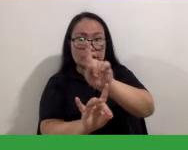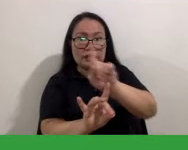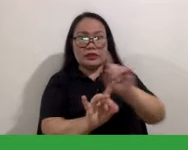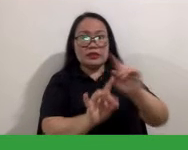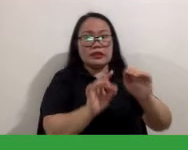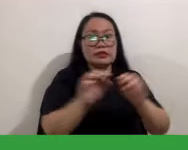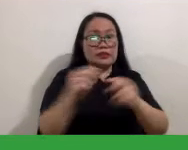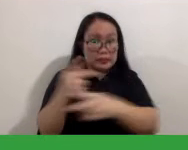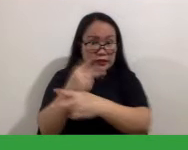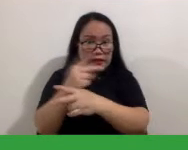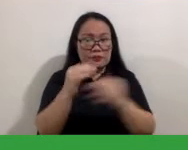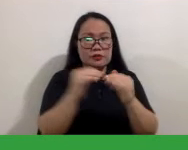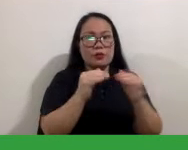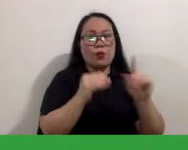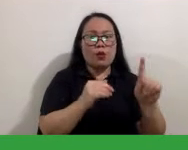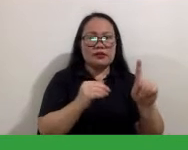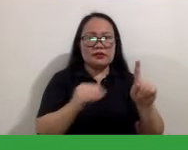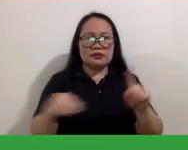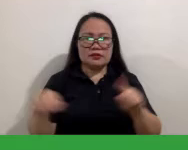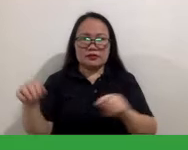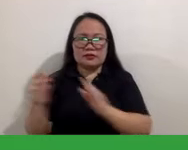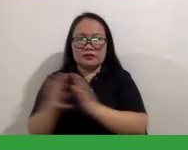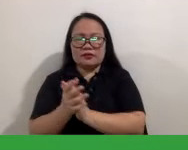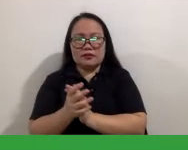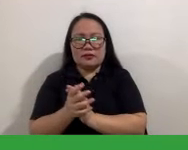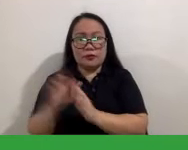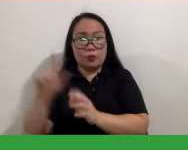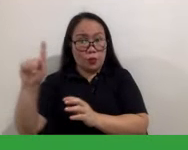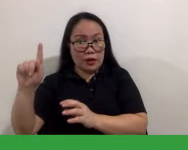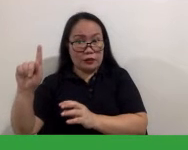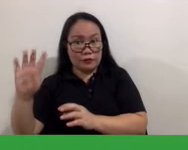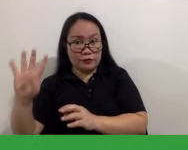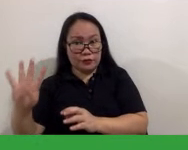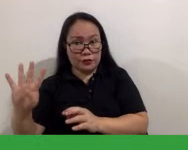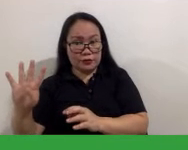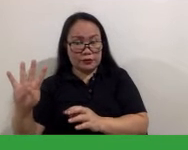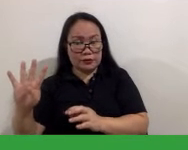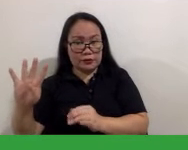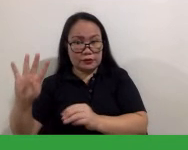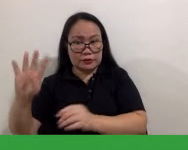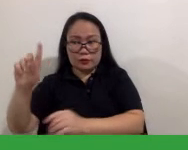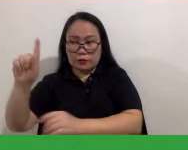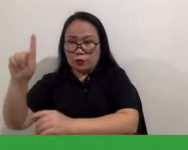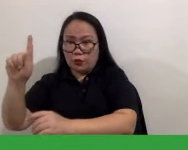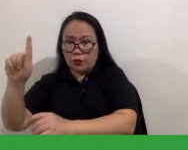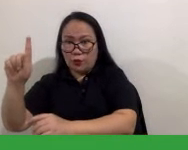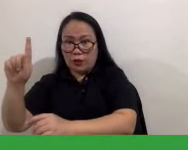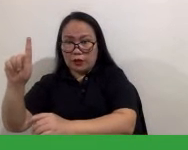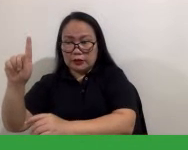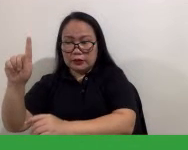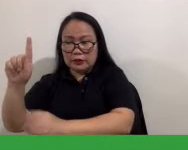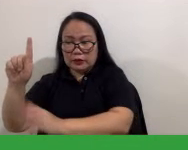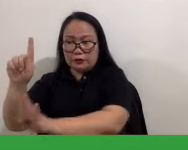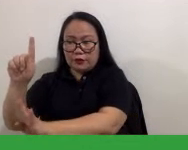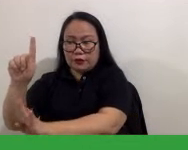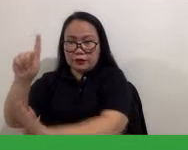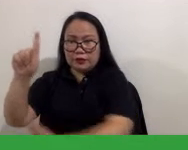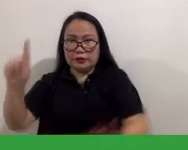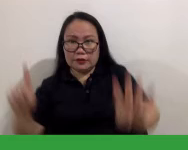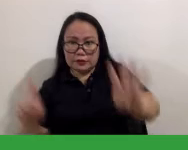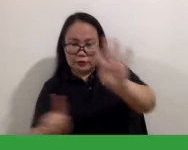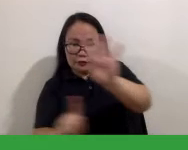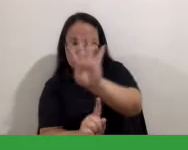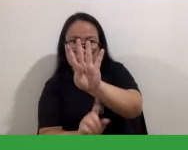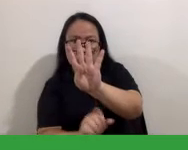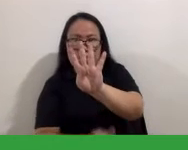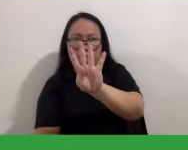1/4, the reciprocal is 4. Okay, now take note. If the given number, yung tinutukoy